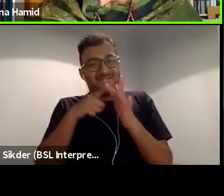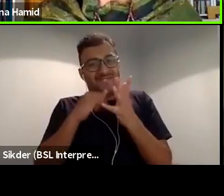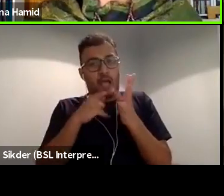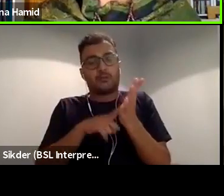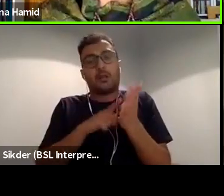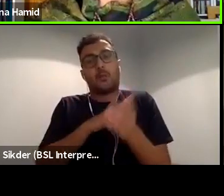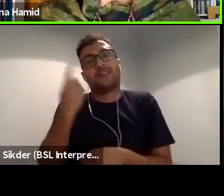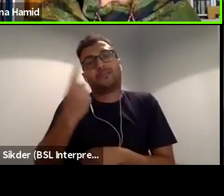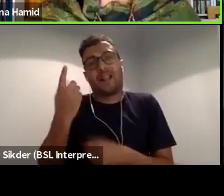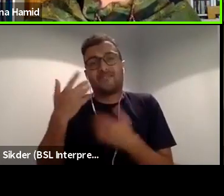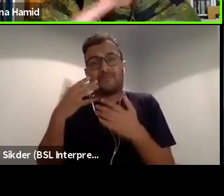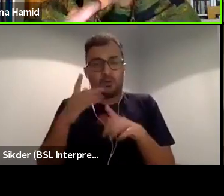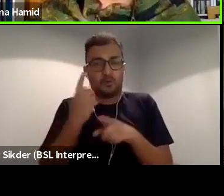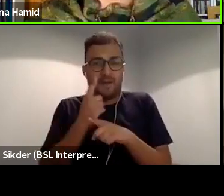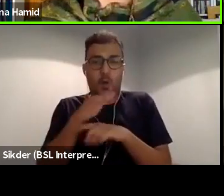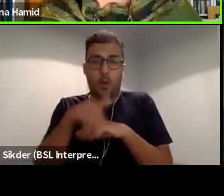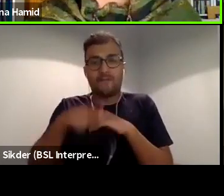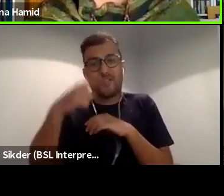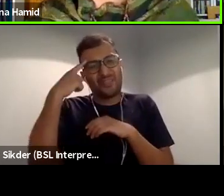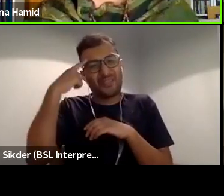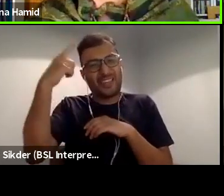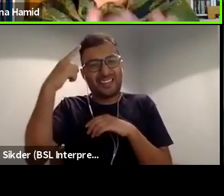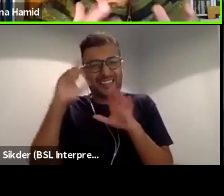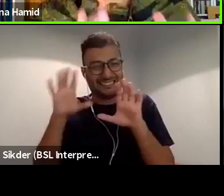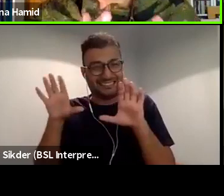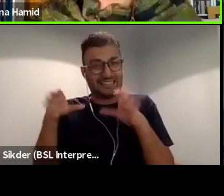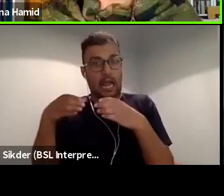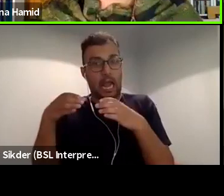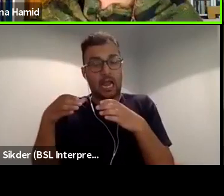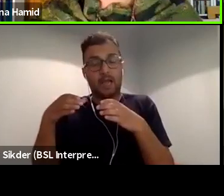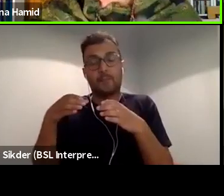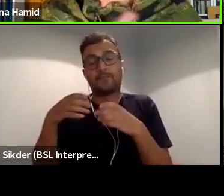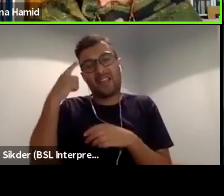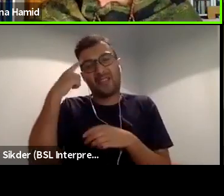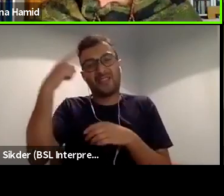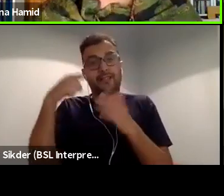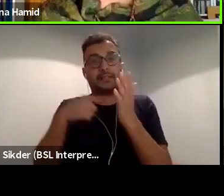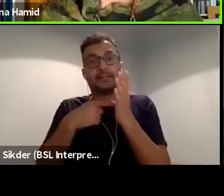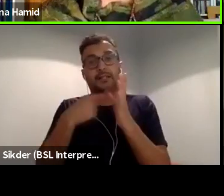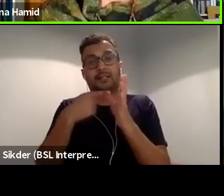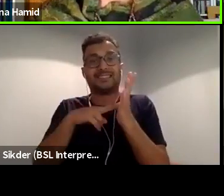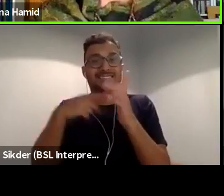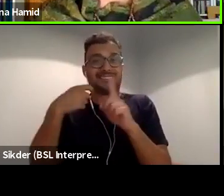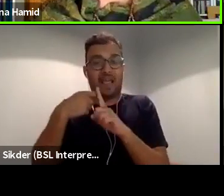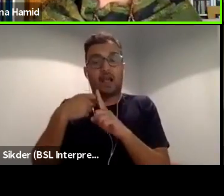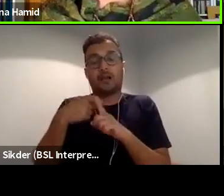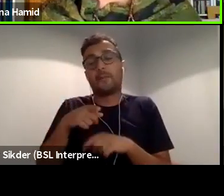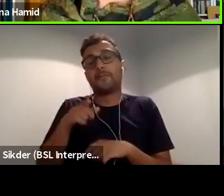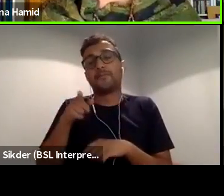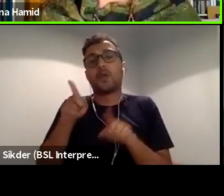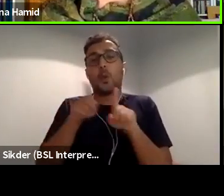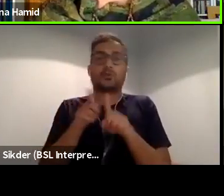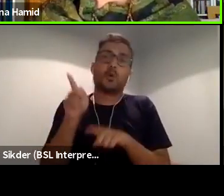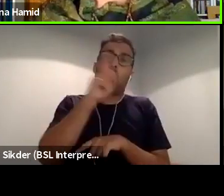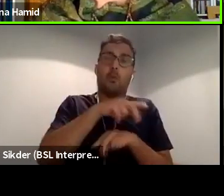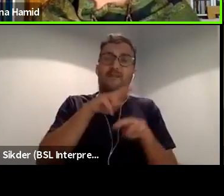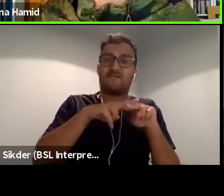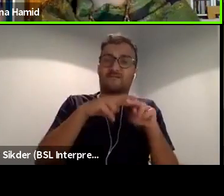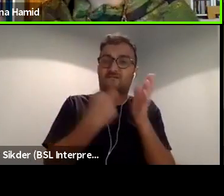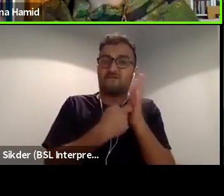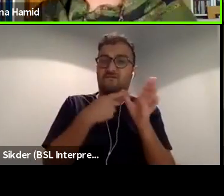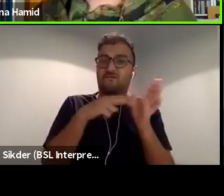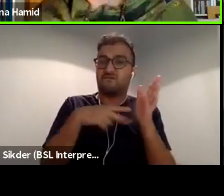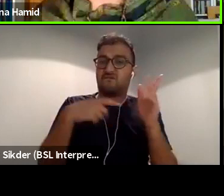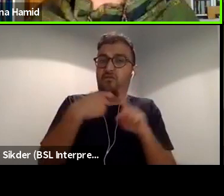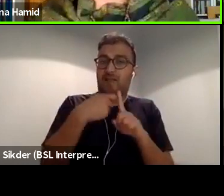his report has spoken about the Islamophobia industry. And Frank Gardner mentioned the Henry Jackson Society,